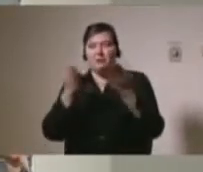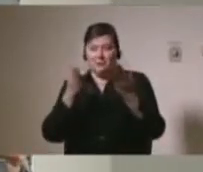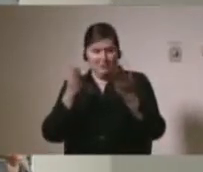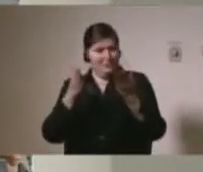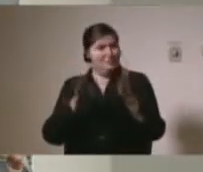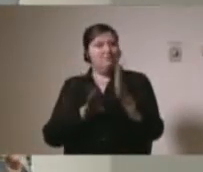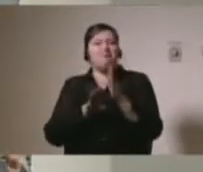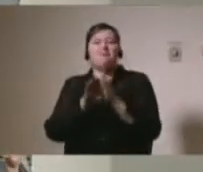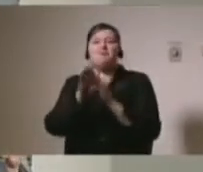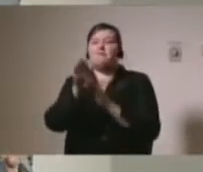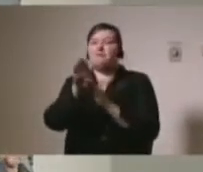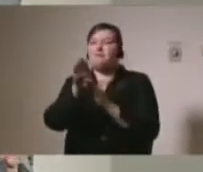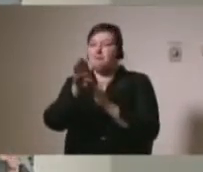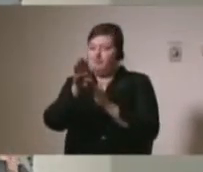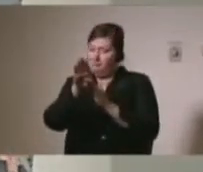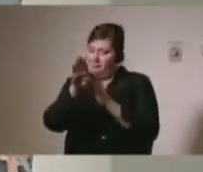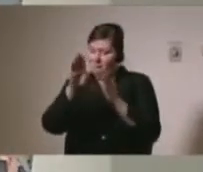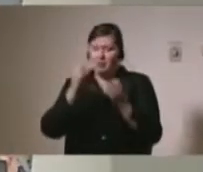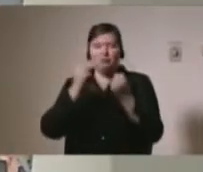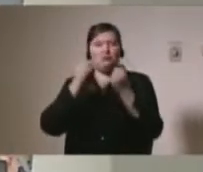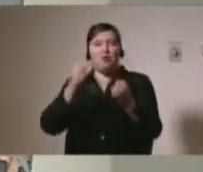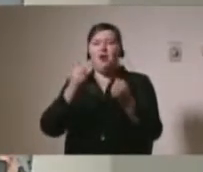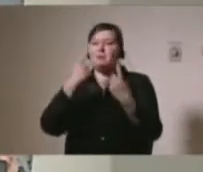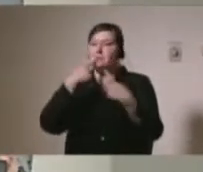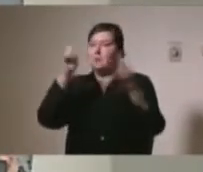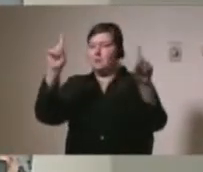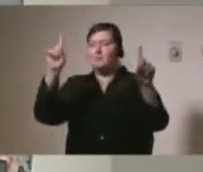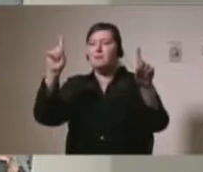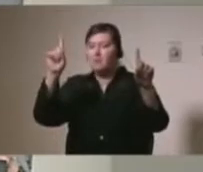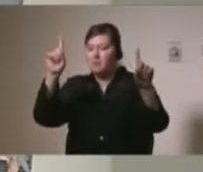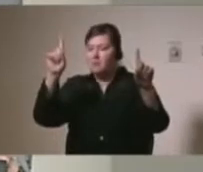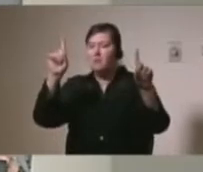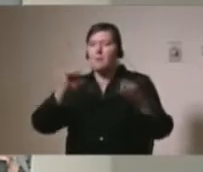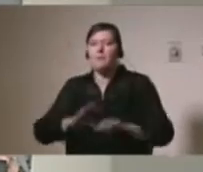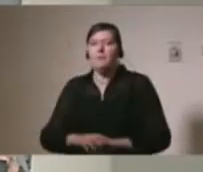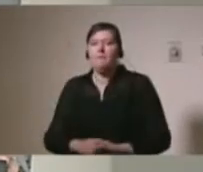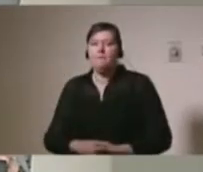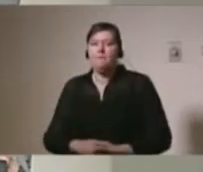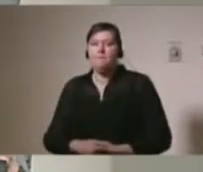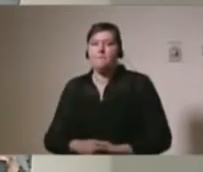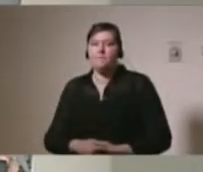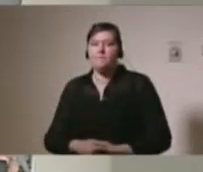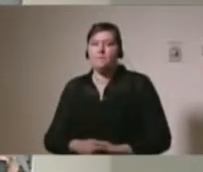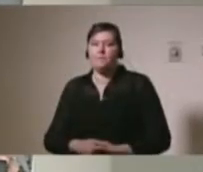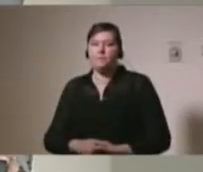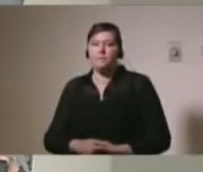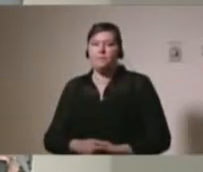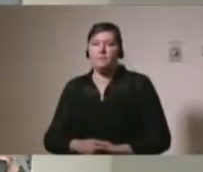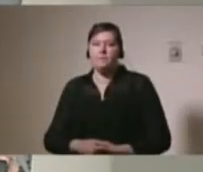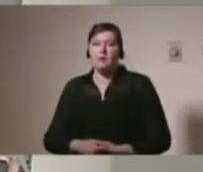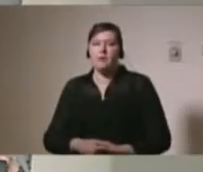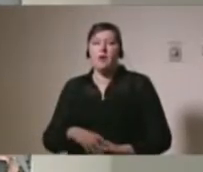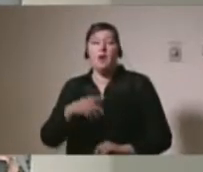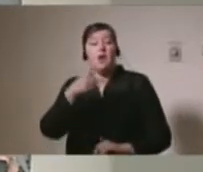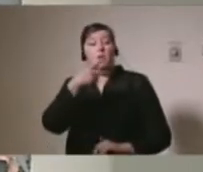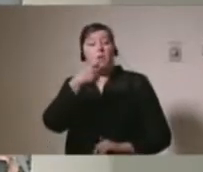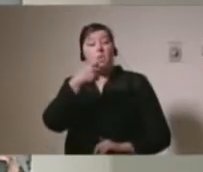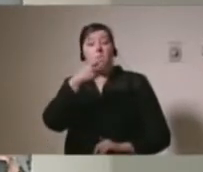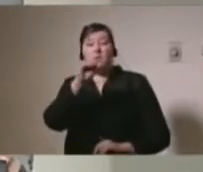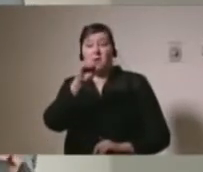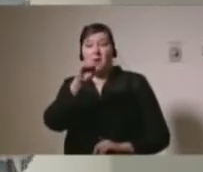Italian Post was able to maintain a strong presence on the market and to offset postal sector losses